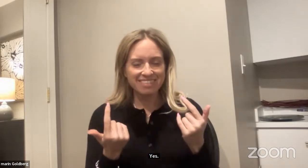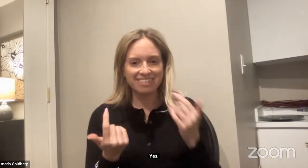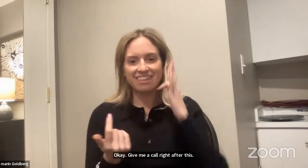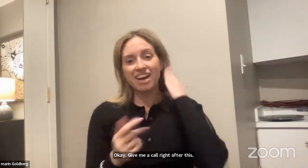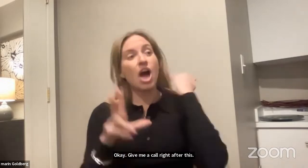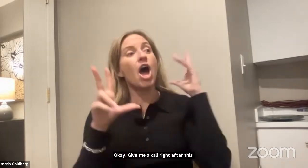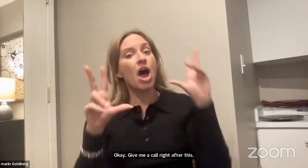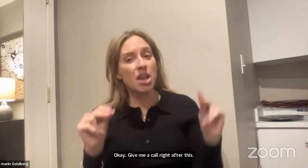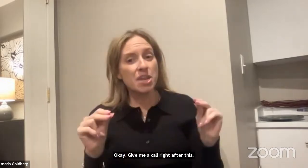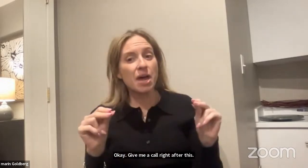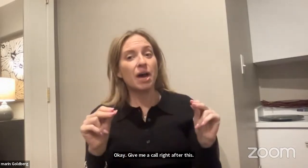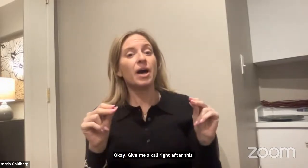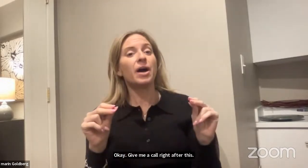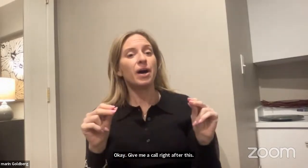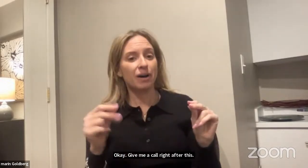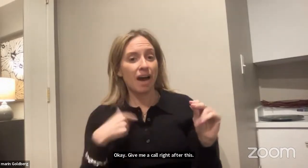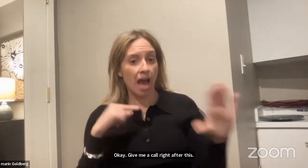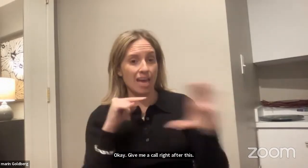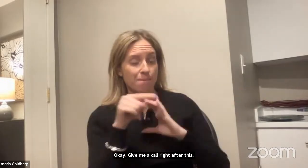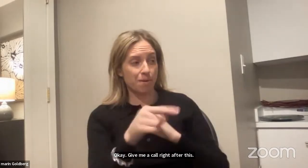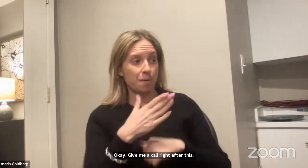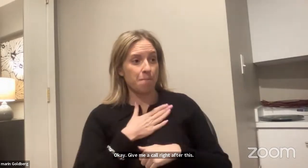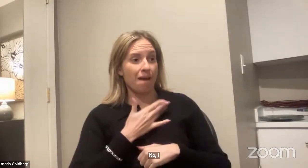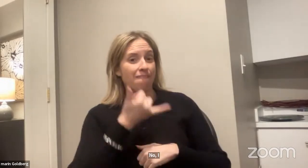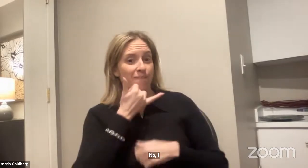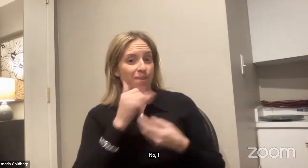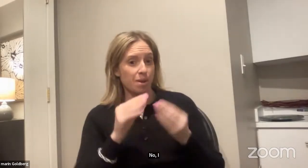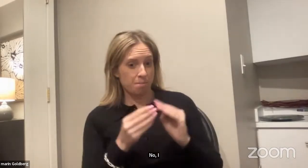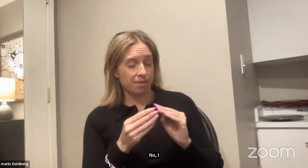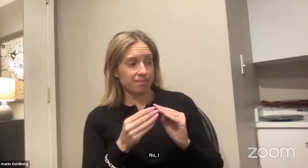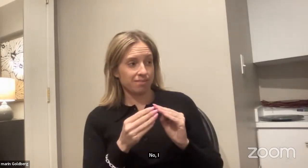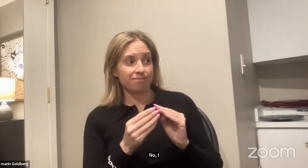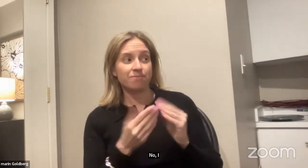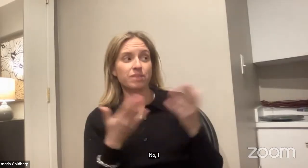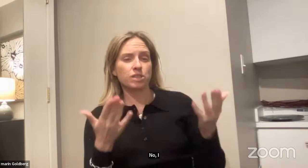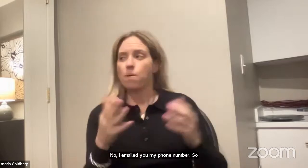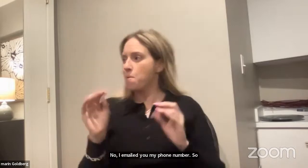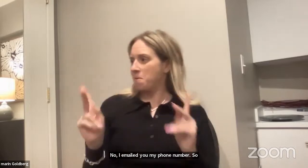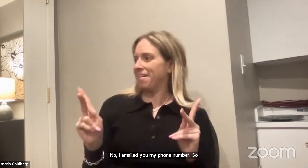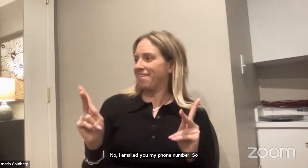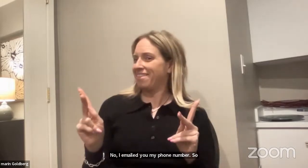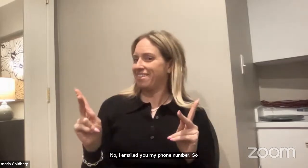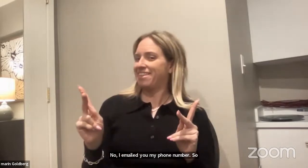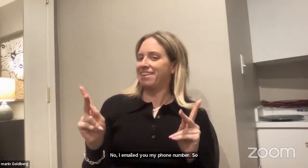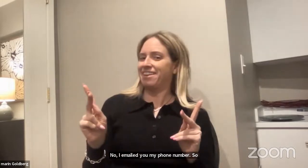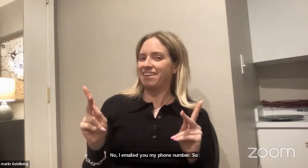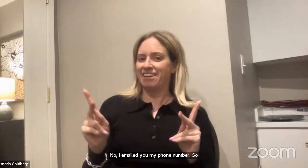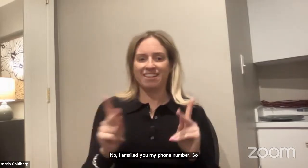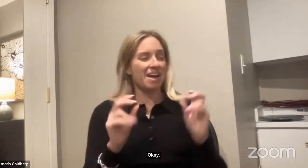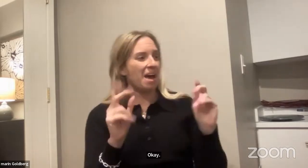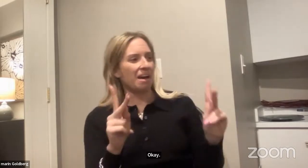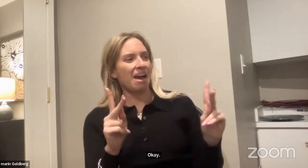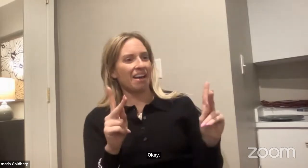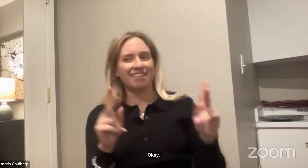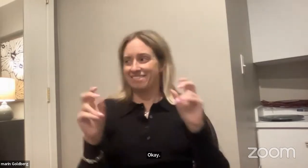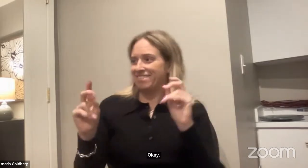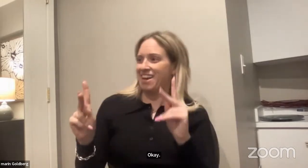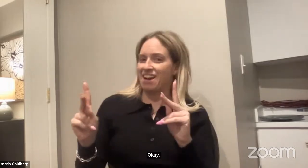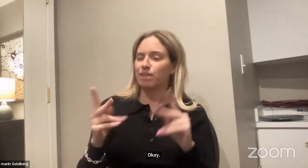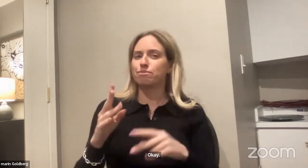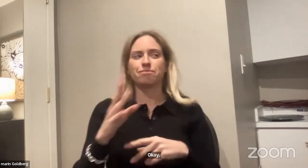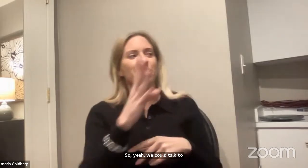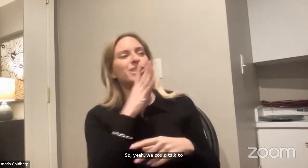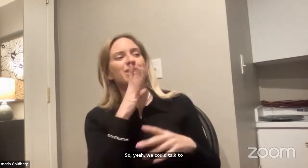No, I emailed you my phone number. So okay. Okay, we can talk